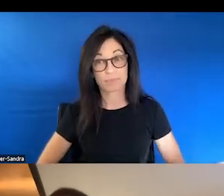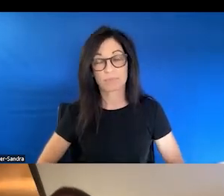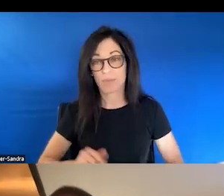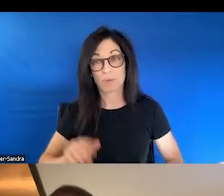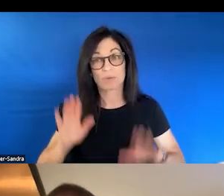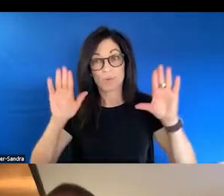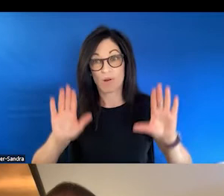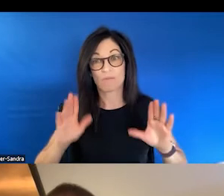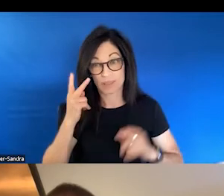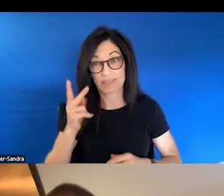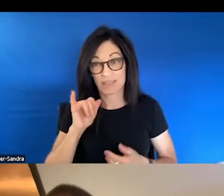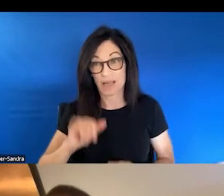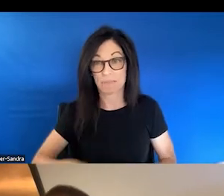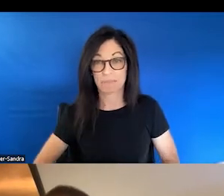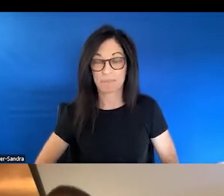to see.